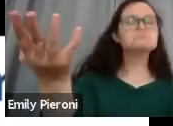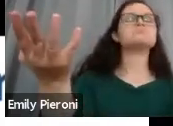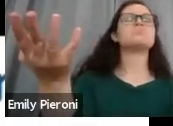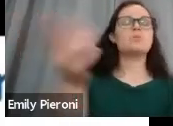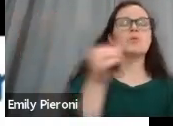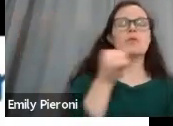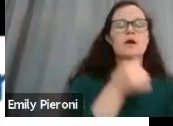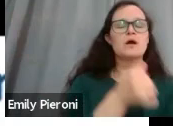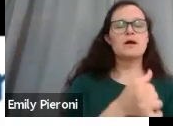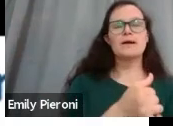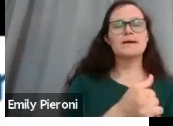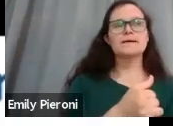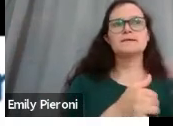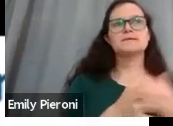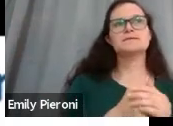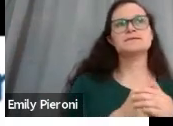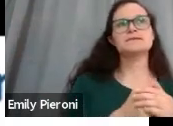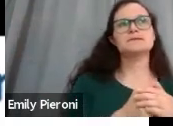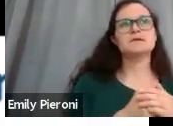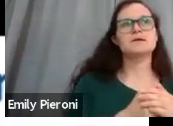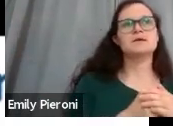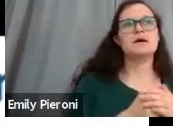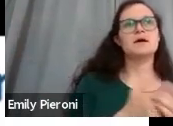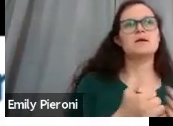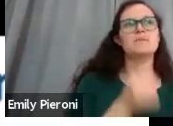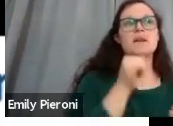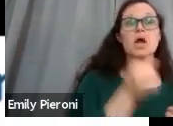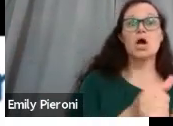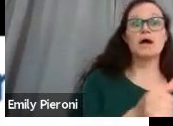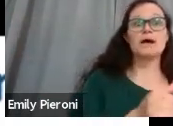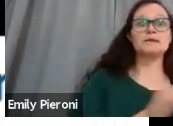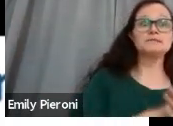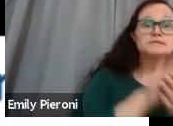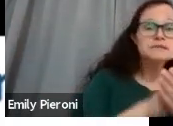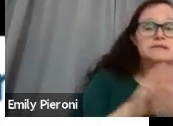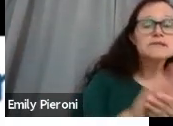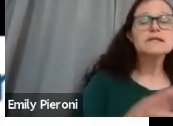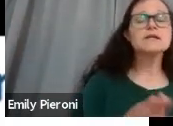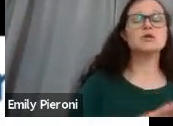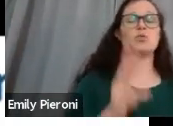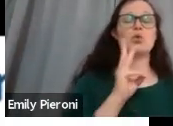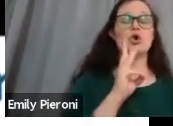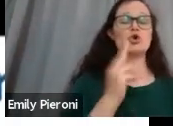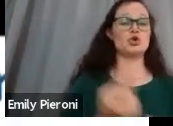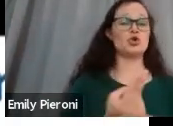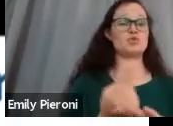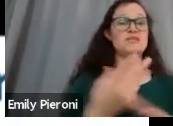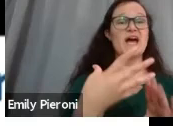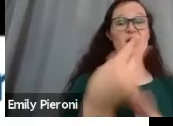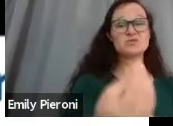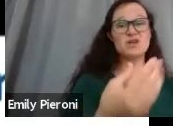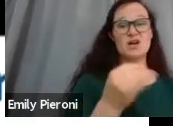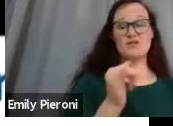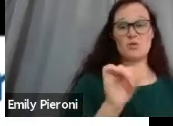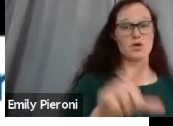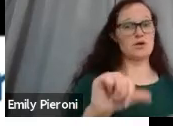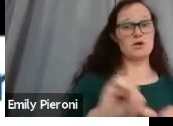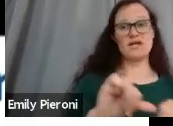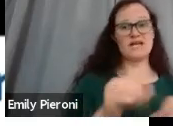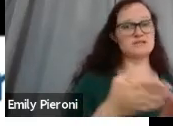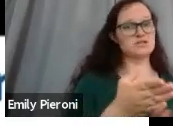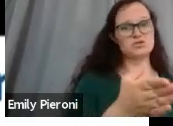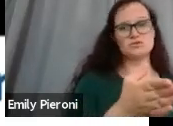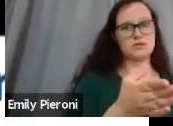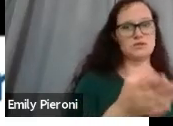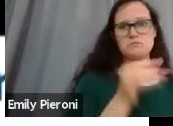at untreated produced water being used outside oil and gas. And in many cases, they're even looking